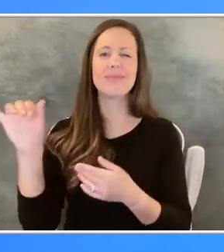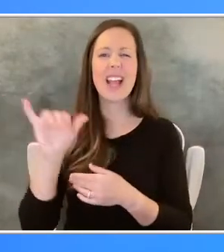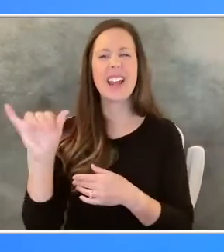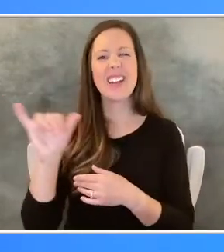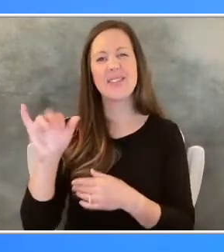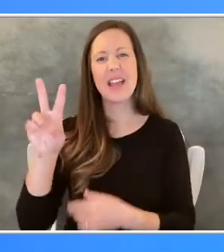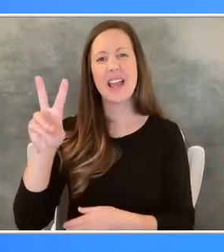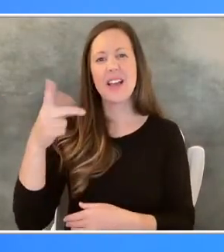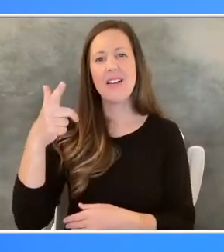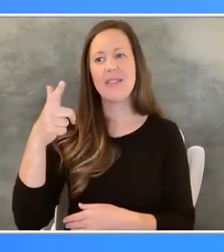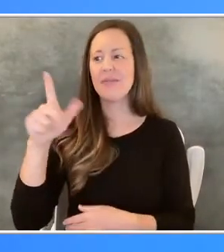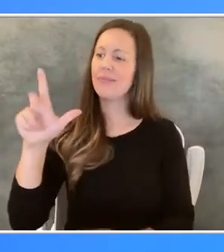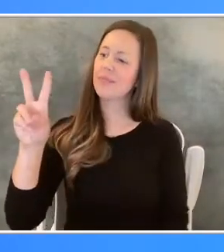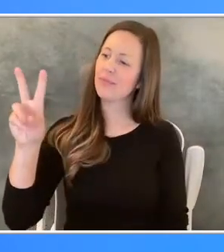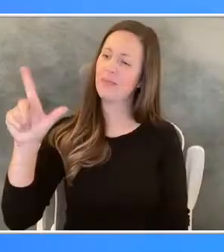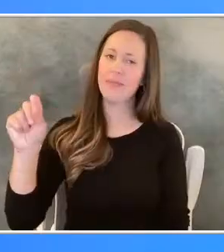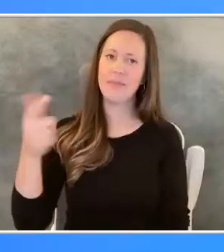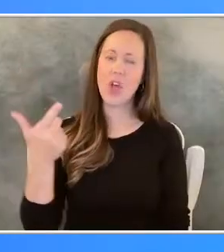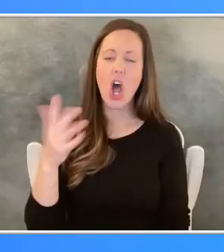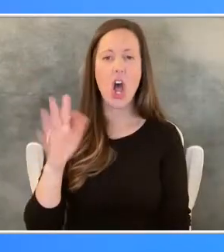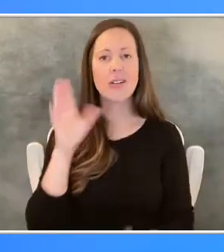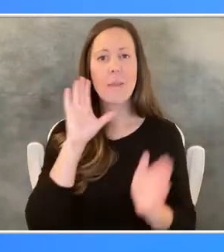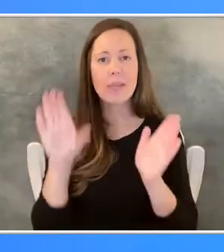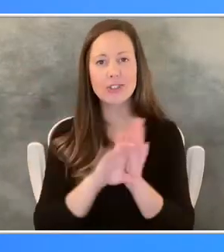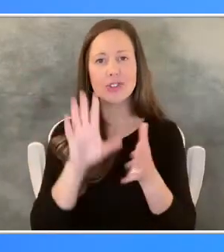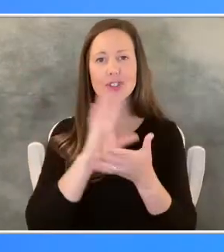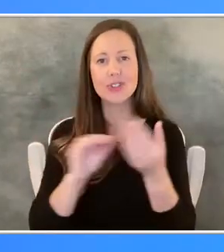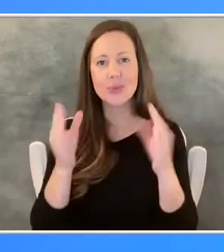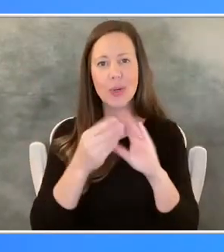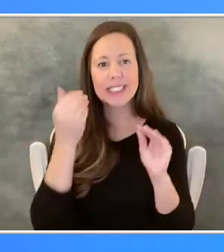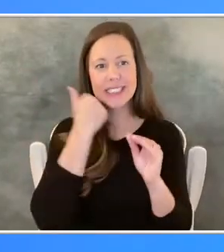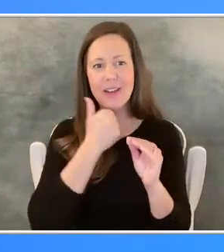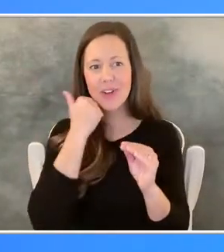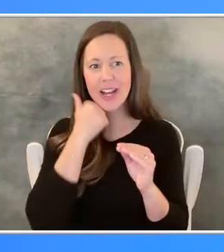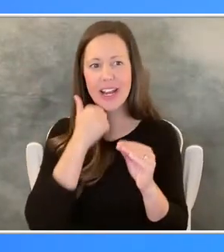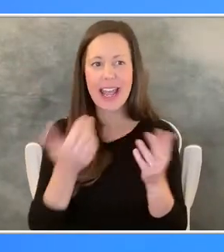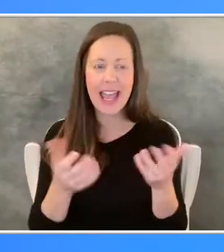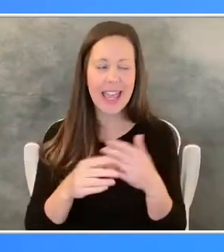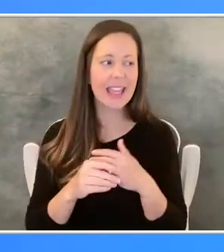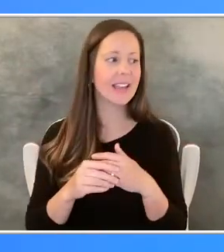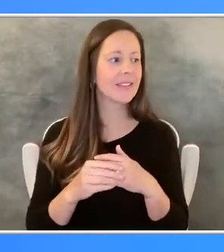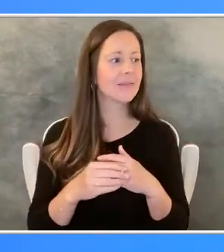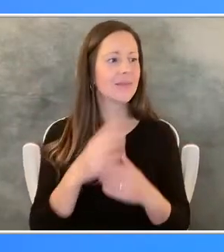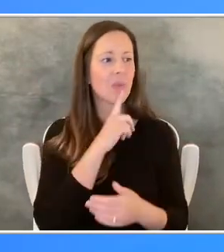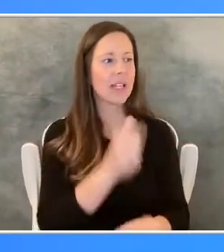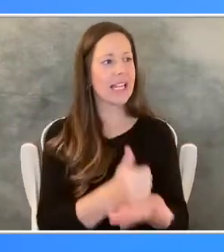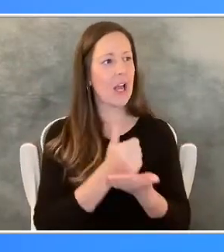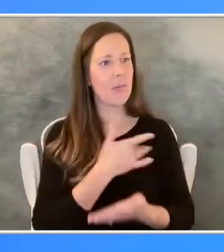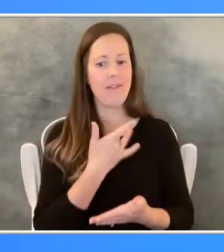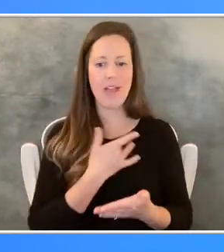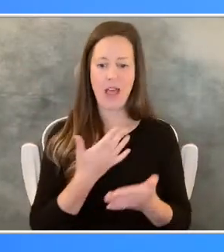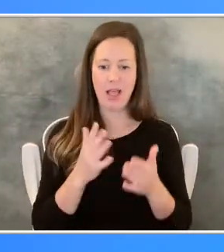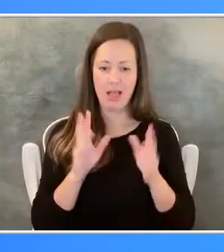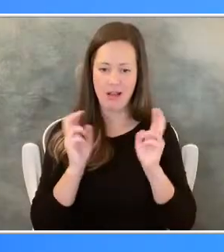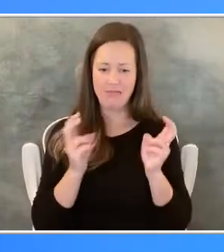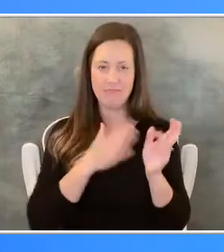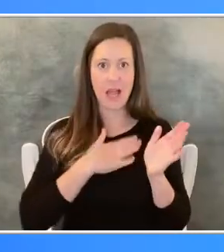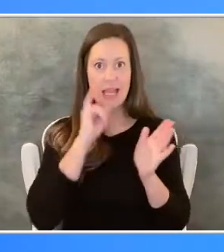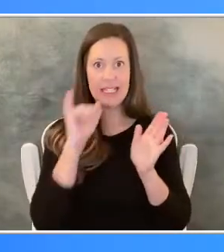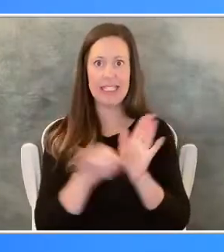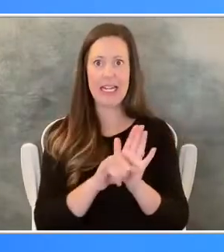took pictures and I wrote little stories every day. It allowed me to kind of have a sense of myself, and then also a way to share that